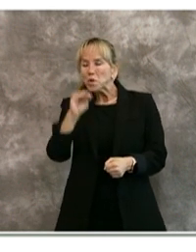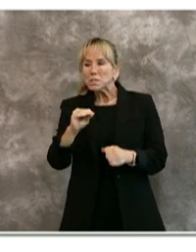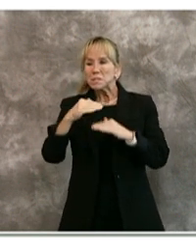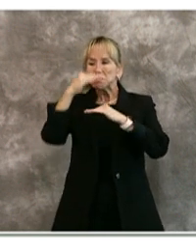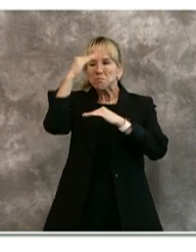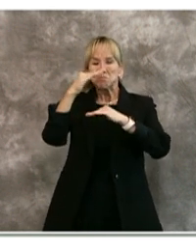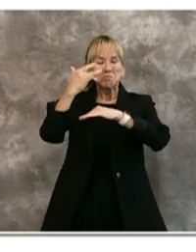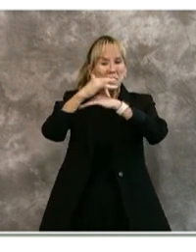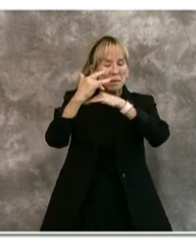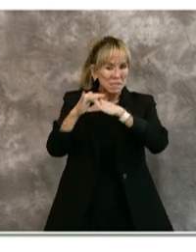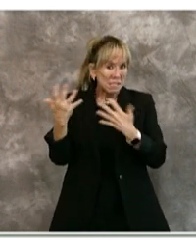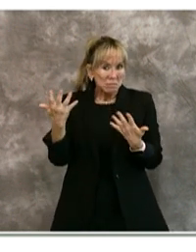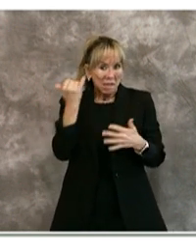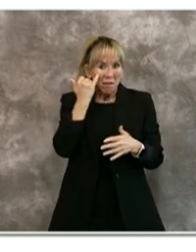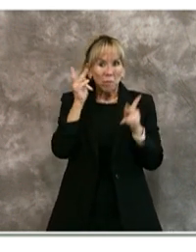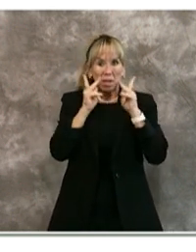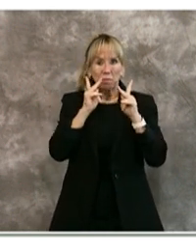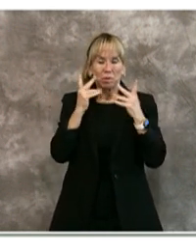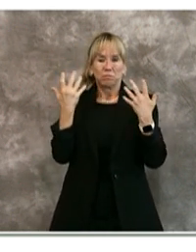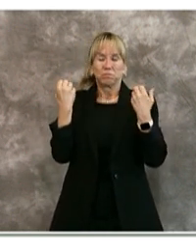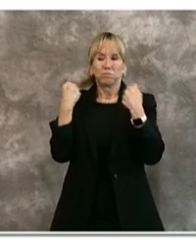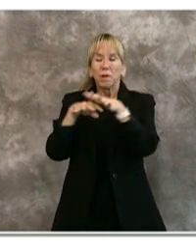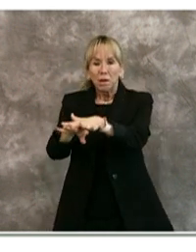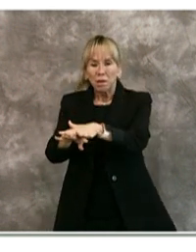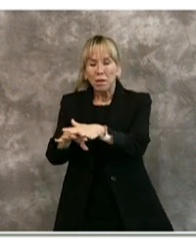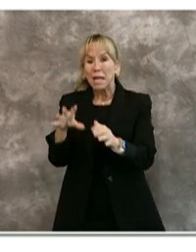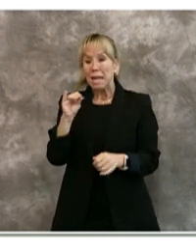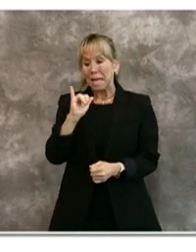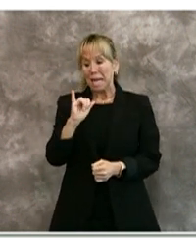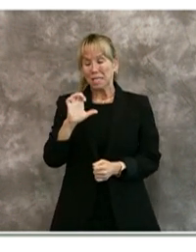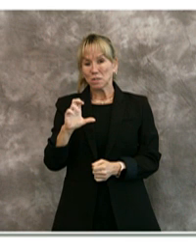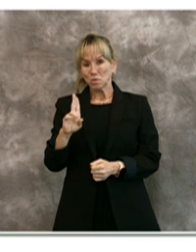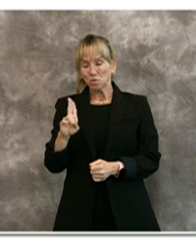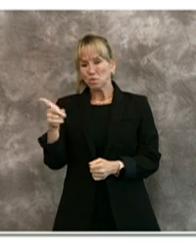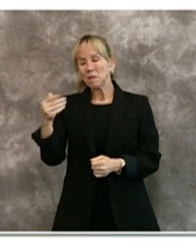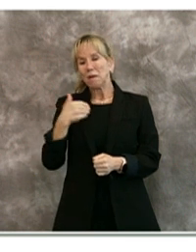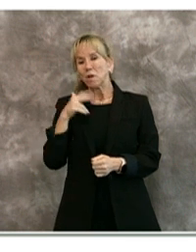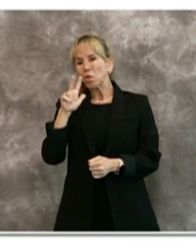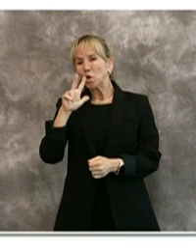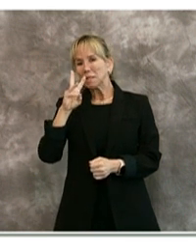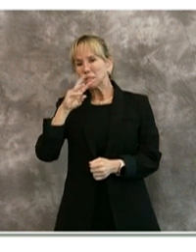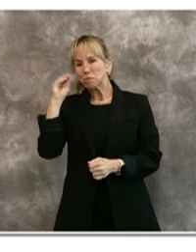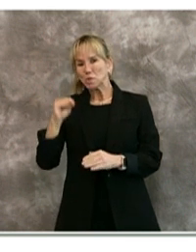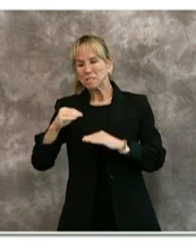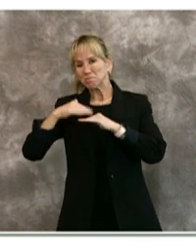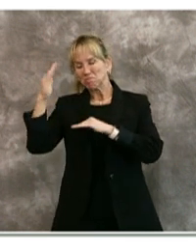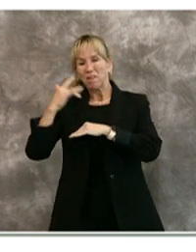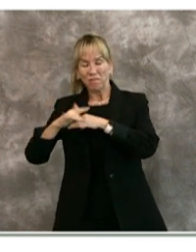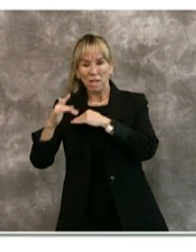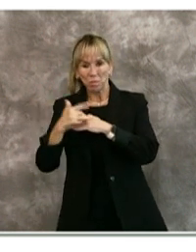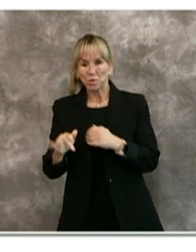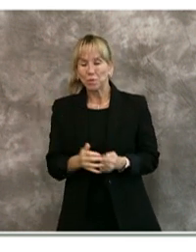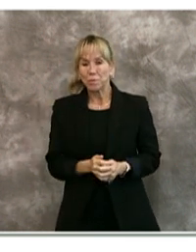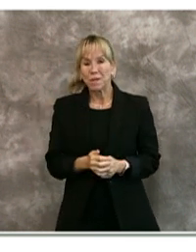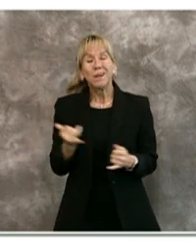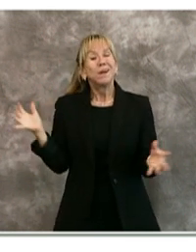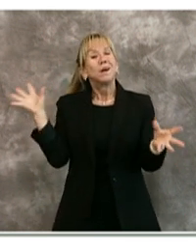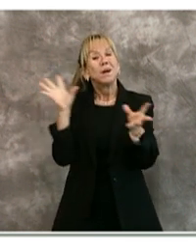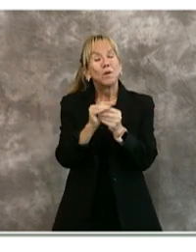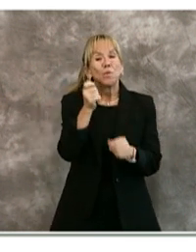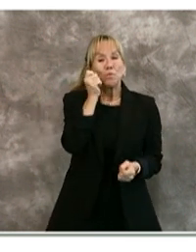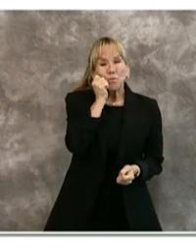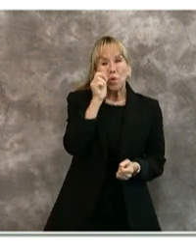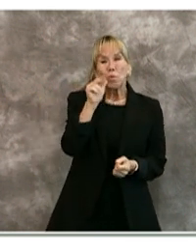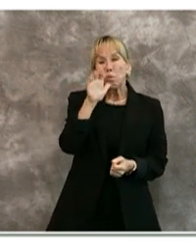and for ICU admissions at 36%. Regarding race and ethnicity of all cases, we have data